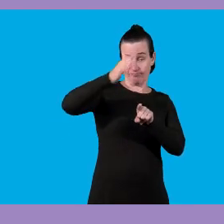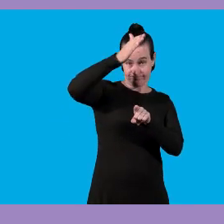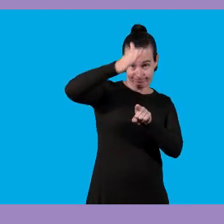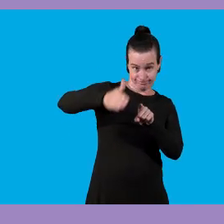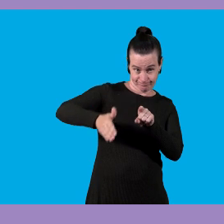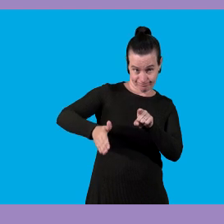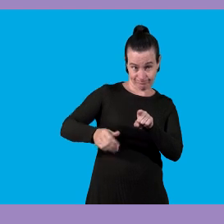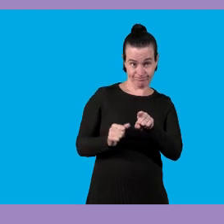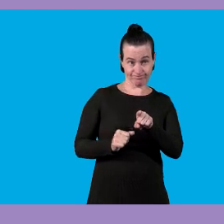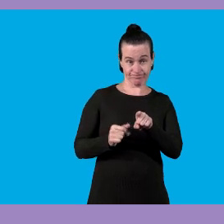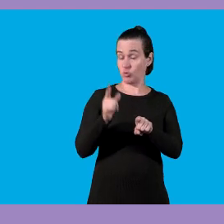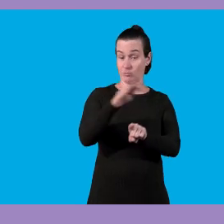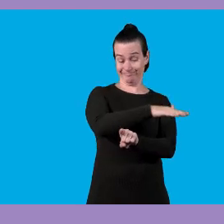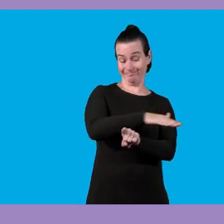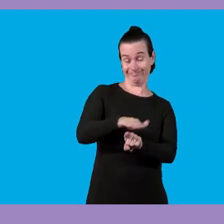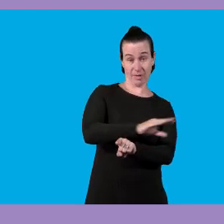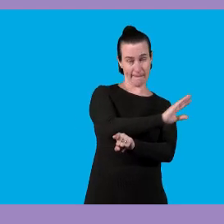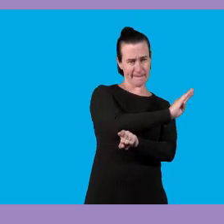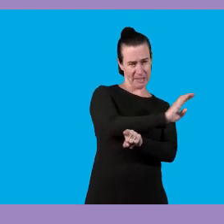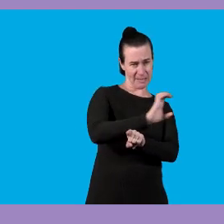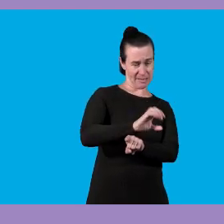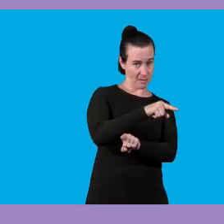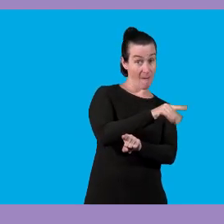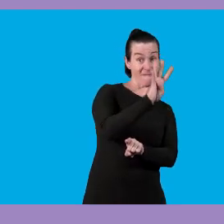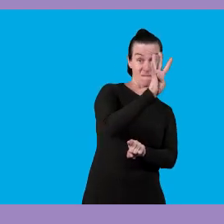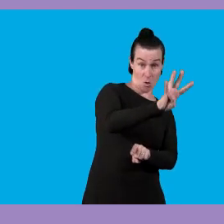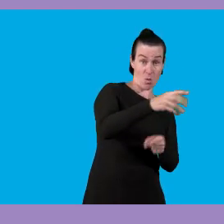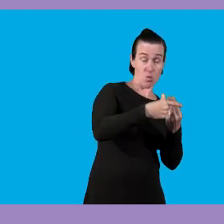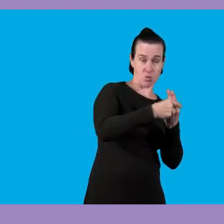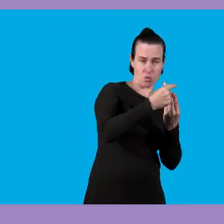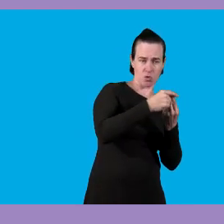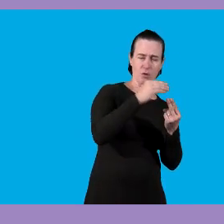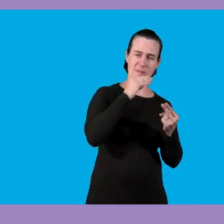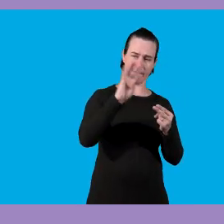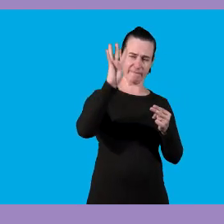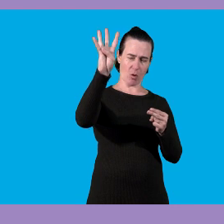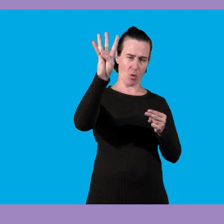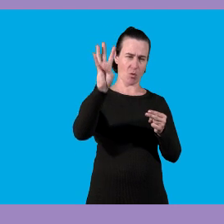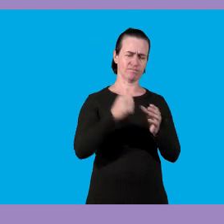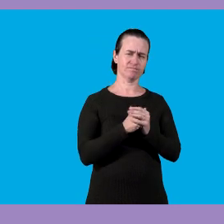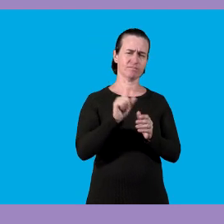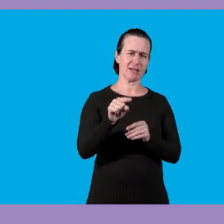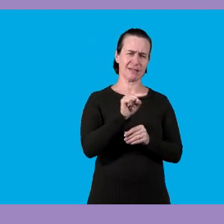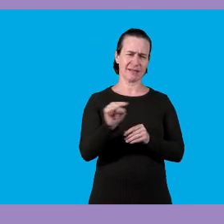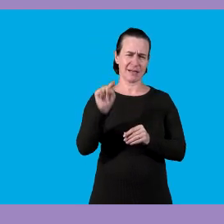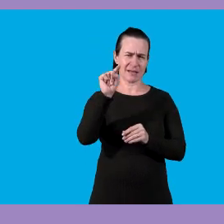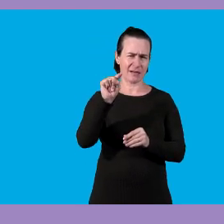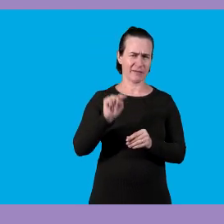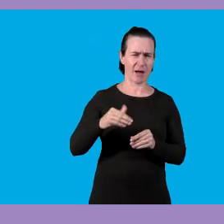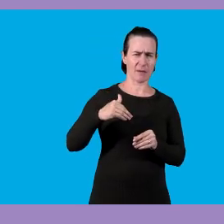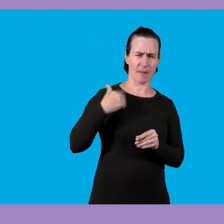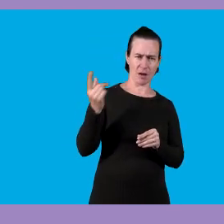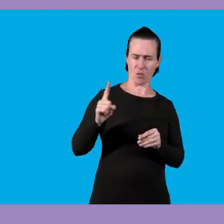next one, side BC, which gives us 4, and is divided